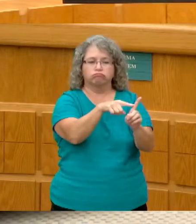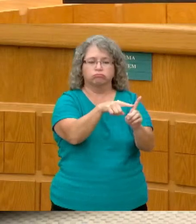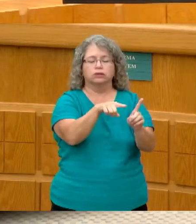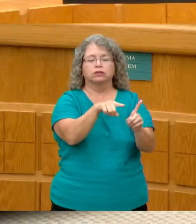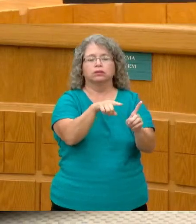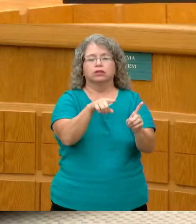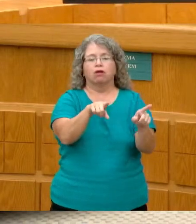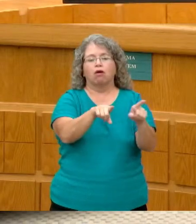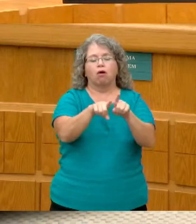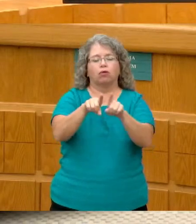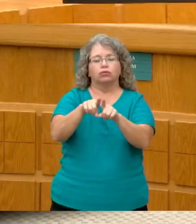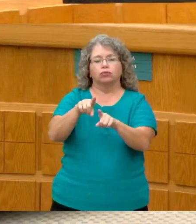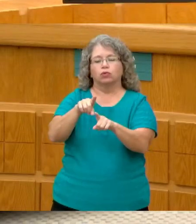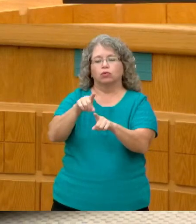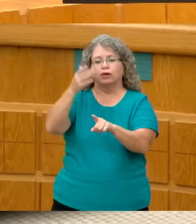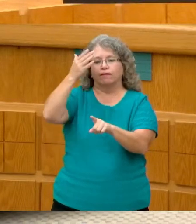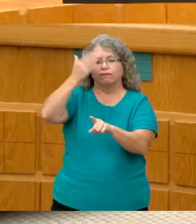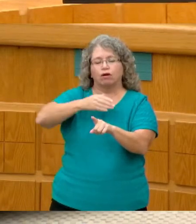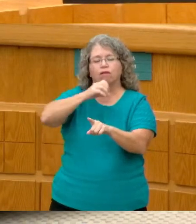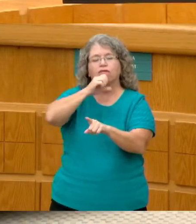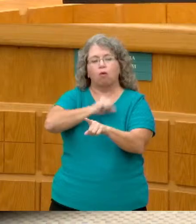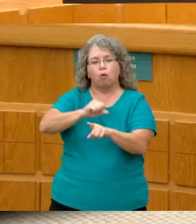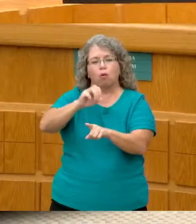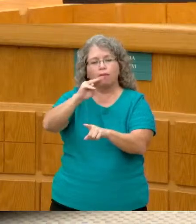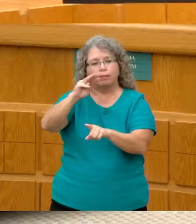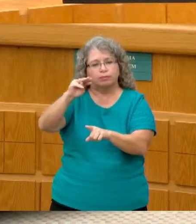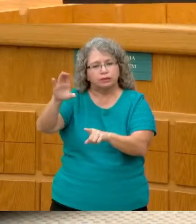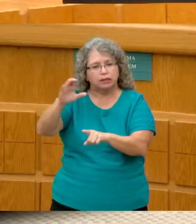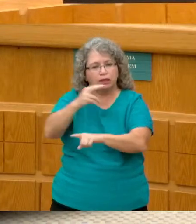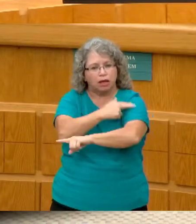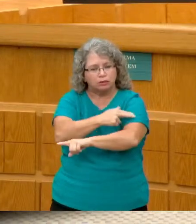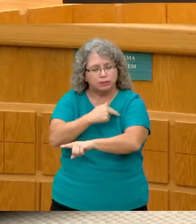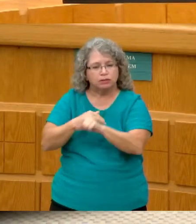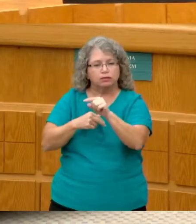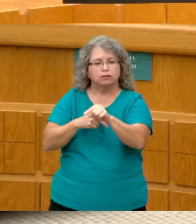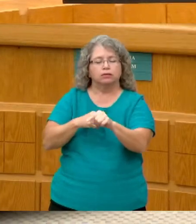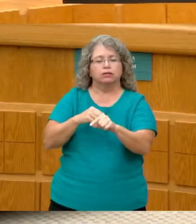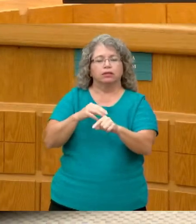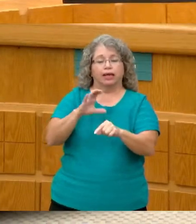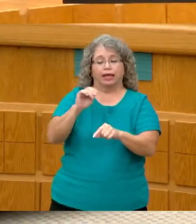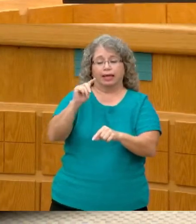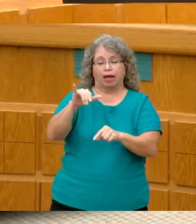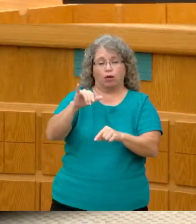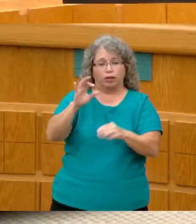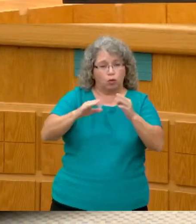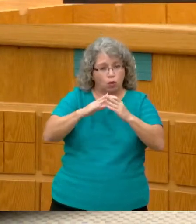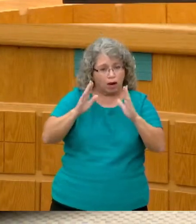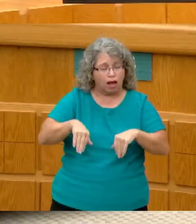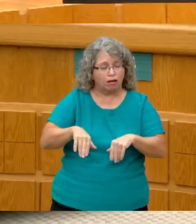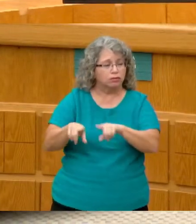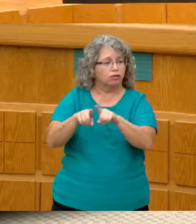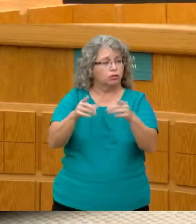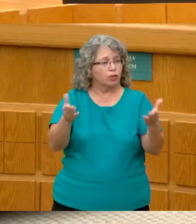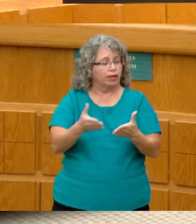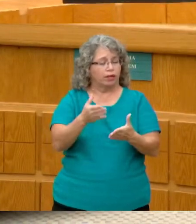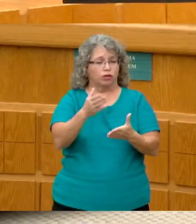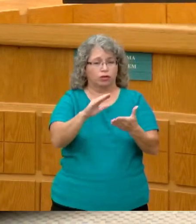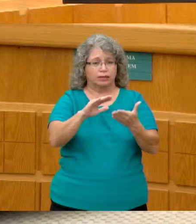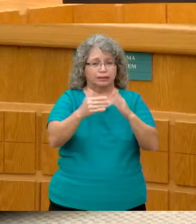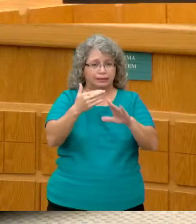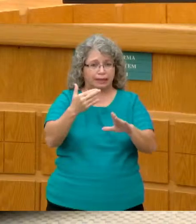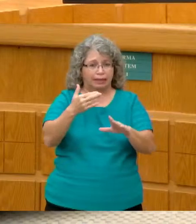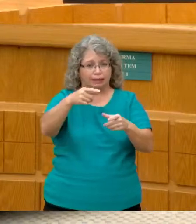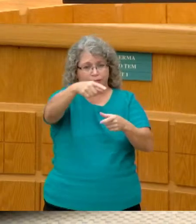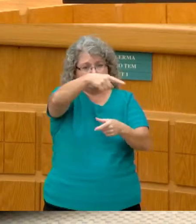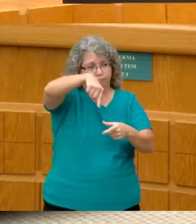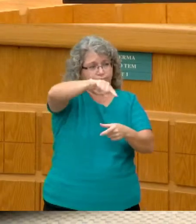West in front of the old Memorial Hospital, the County Courthouse, as well as City Hall here in the Rotunda where you can get your free vaccine. You can